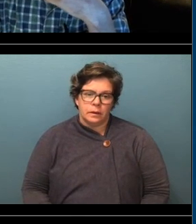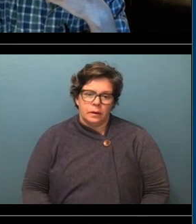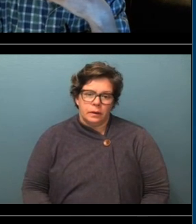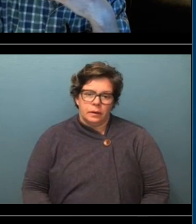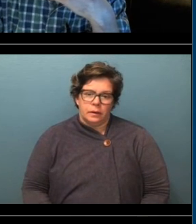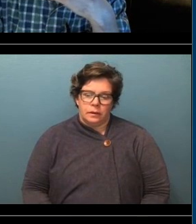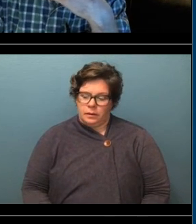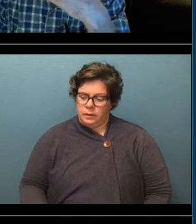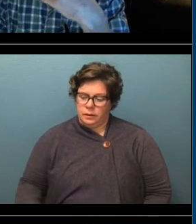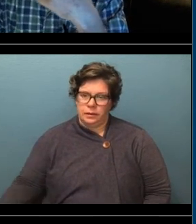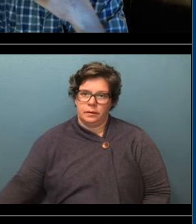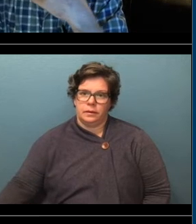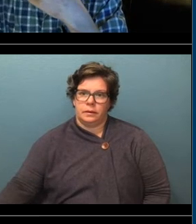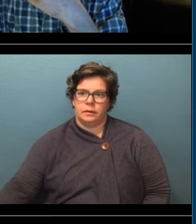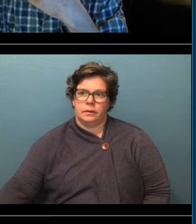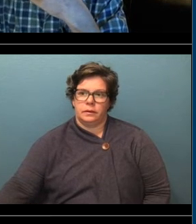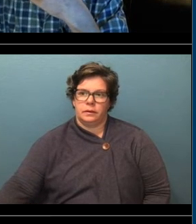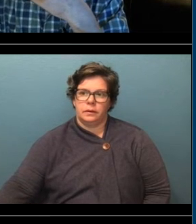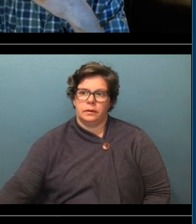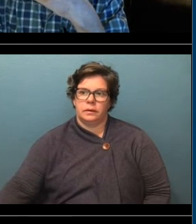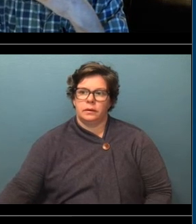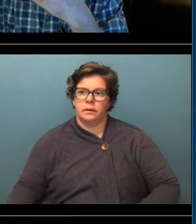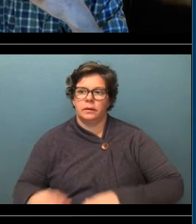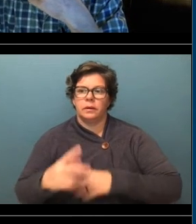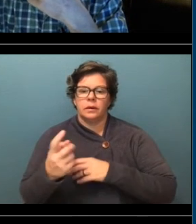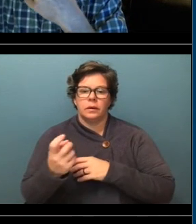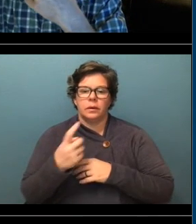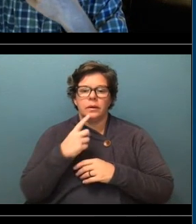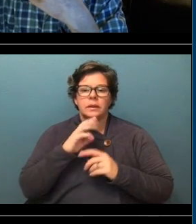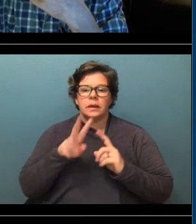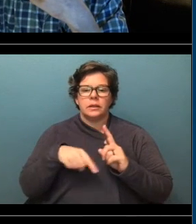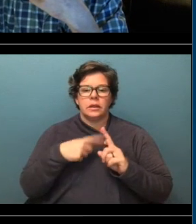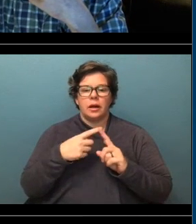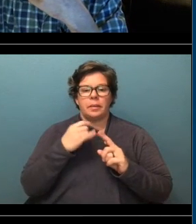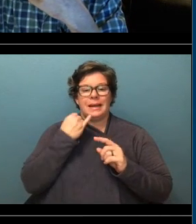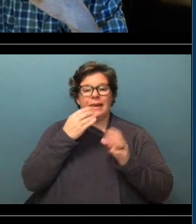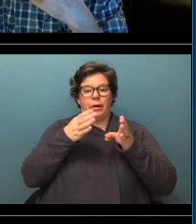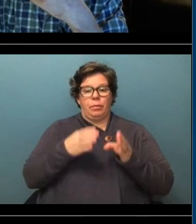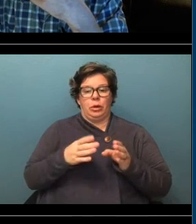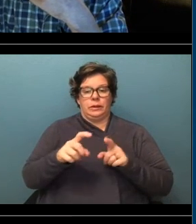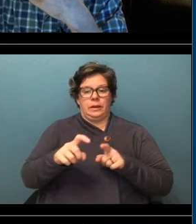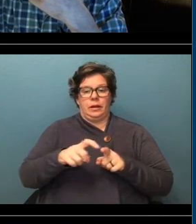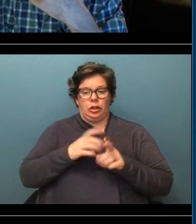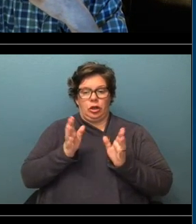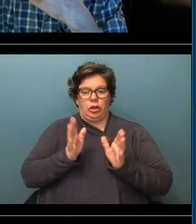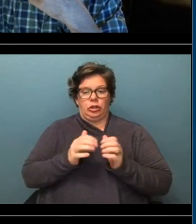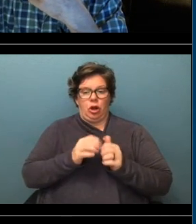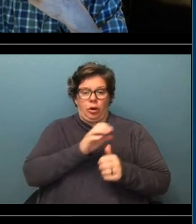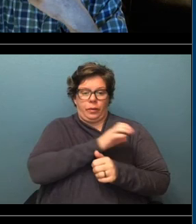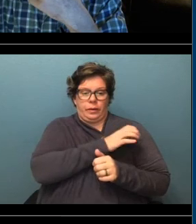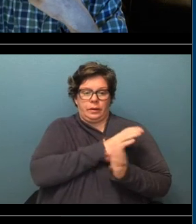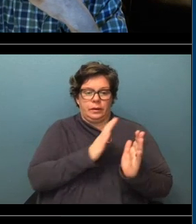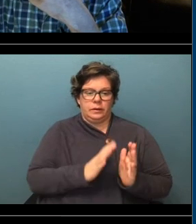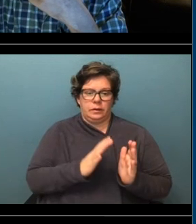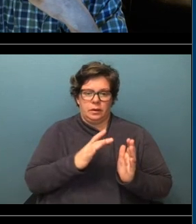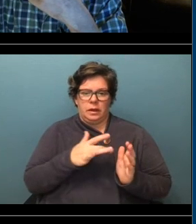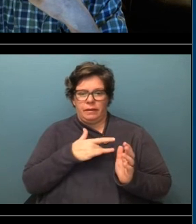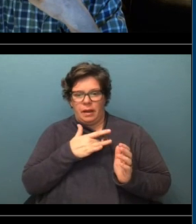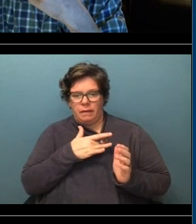All right, I'll go ahead and jump in on this one. So the question is, could you talk about if individuals can call and talk to a clinician that are